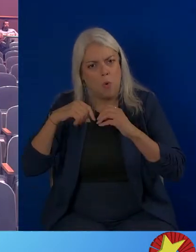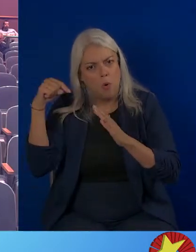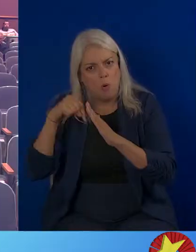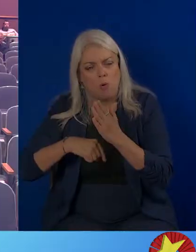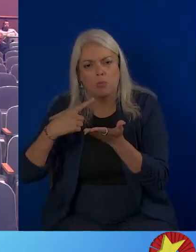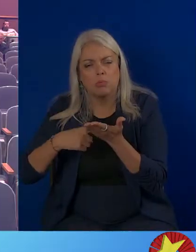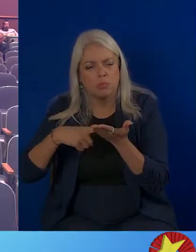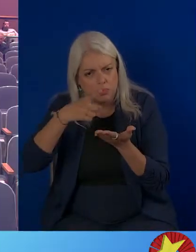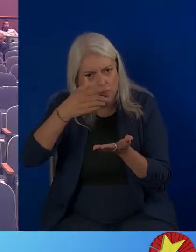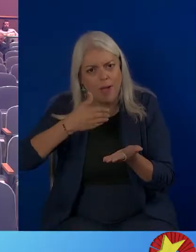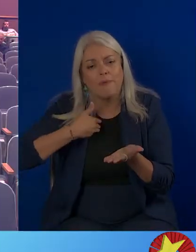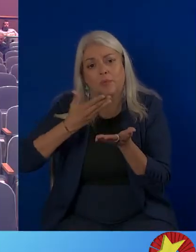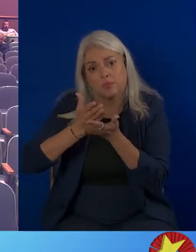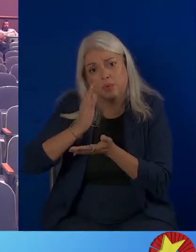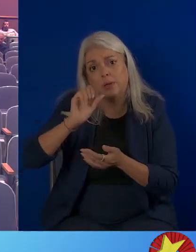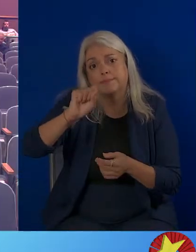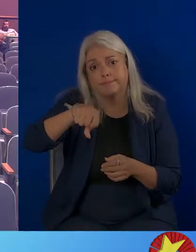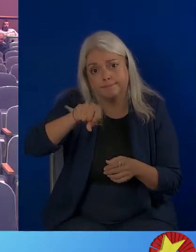to do so.